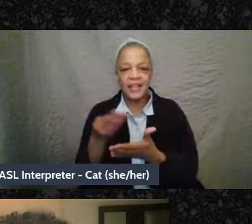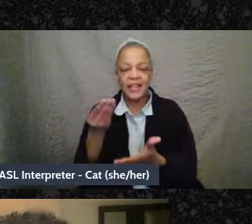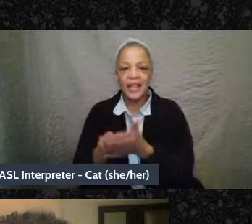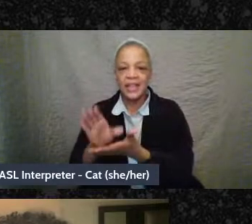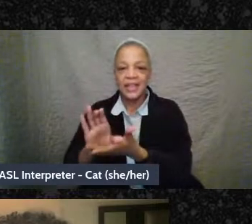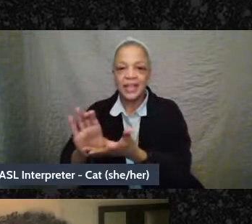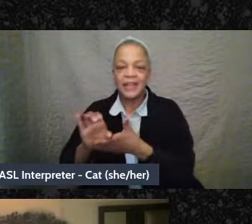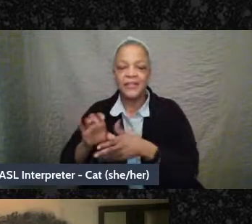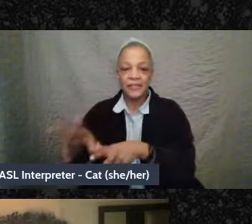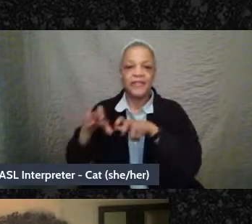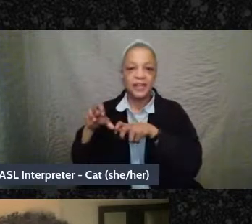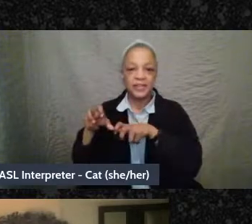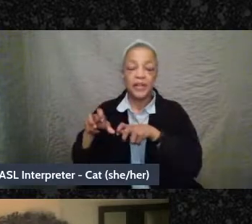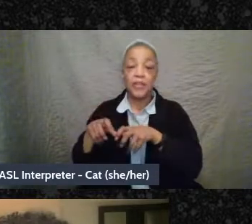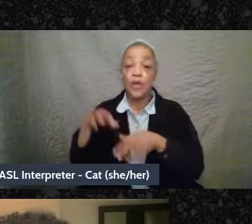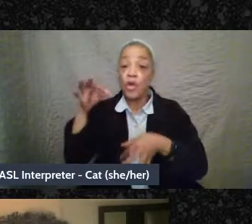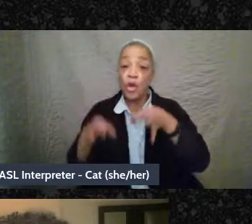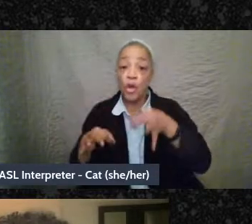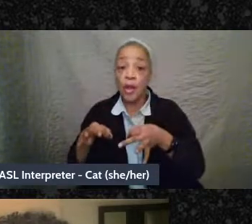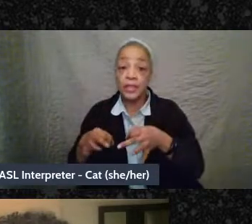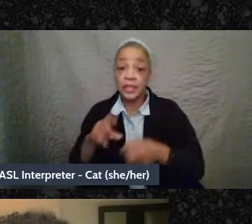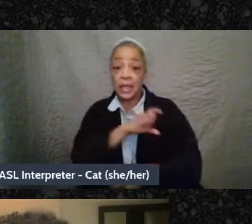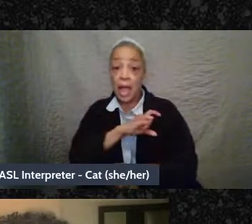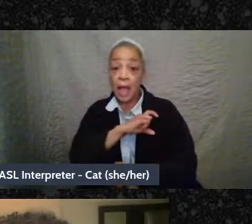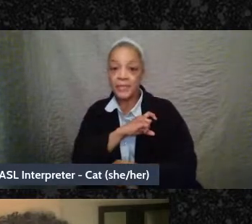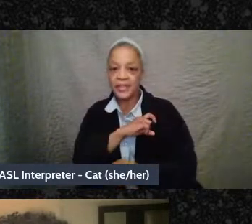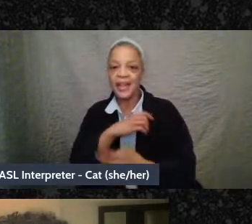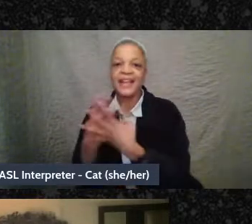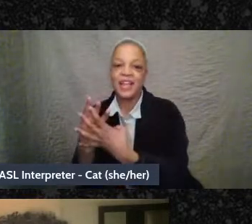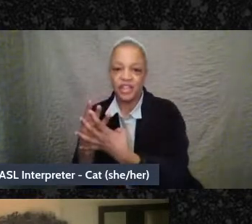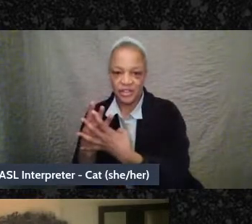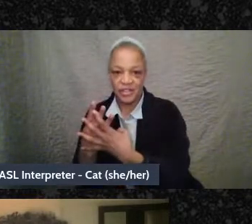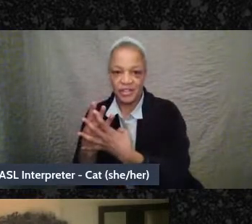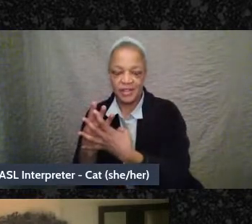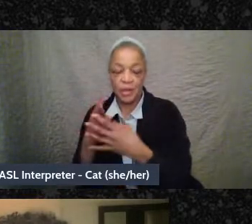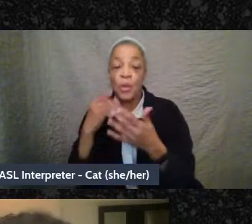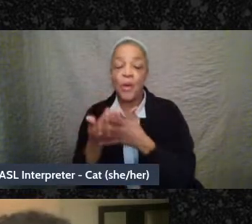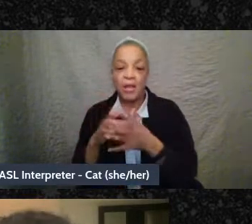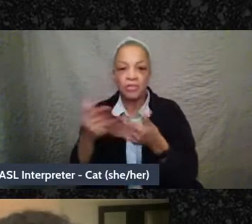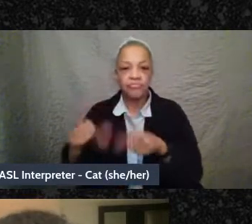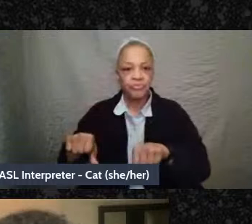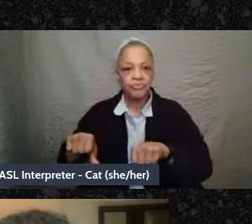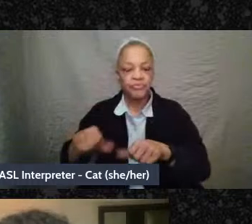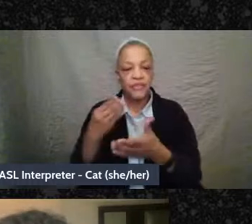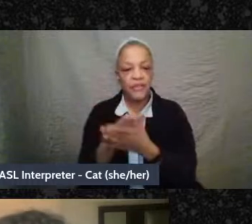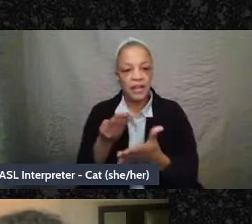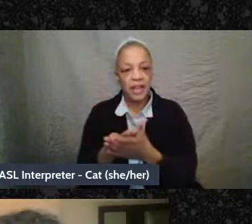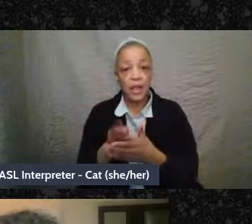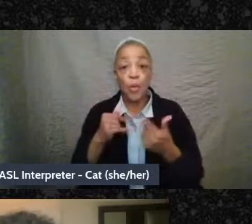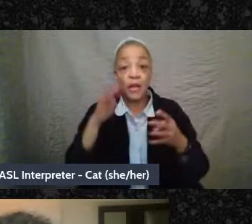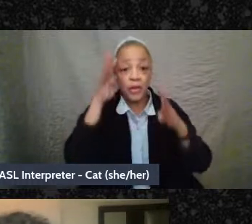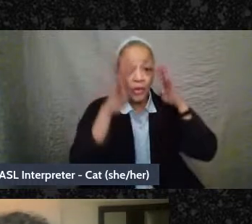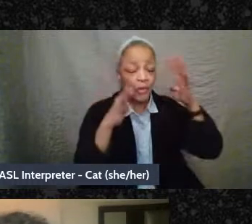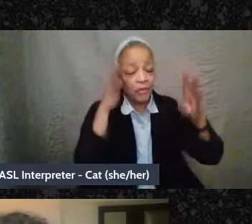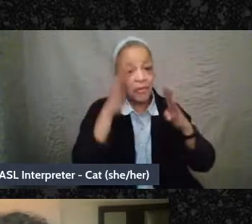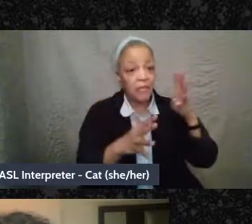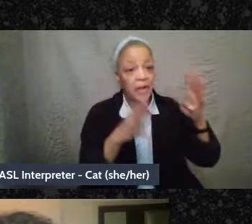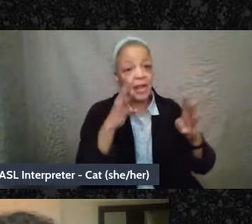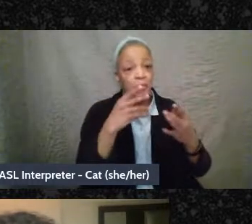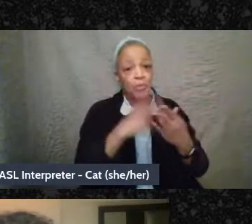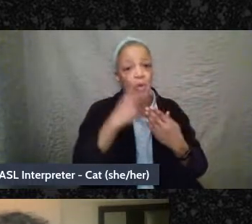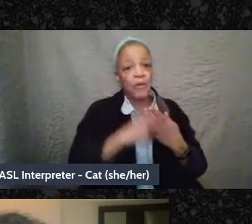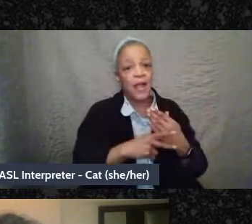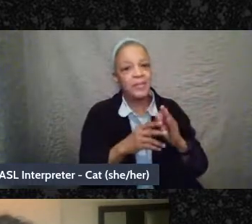and cages. And I think right now we're really trying to experiment with what it would look like to create programs that invest in